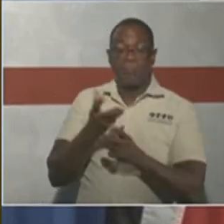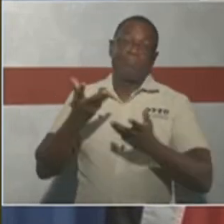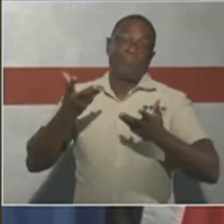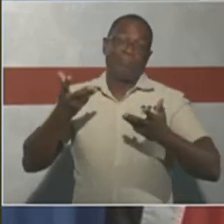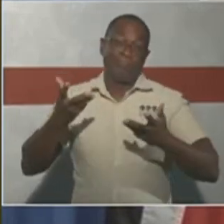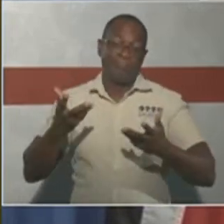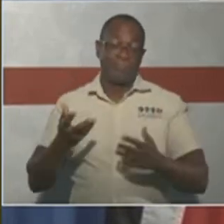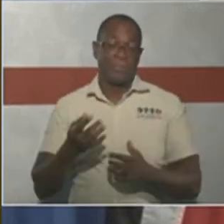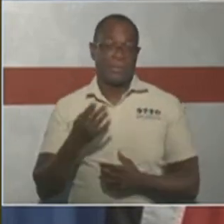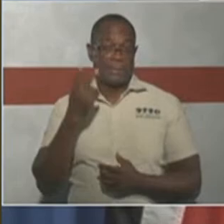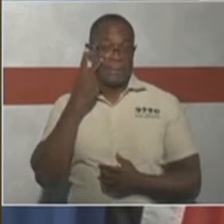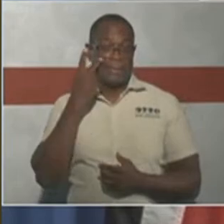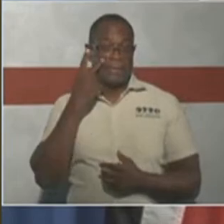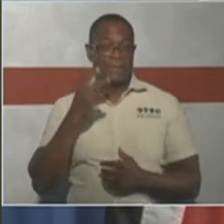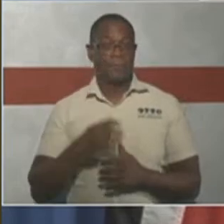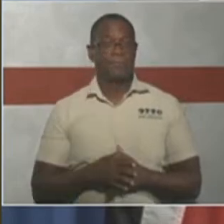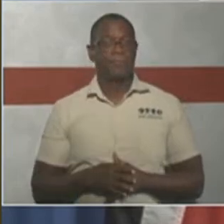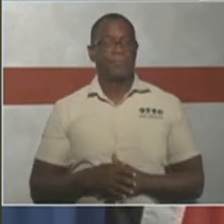Okay?